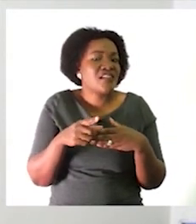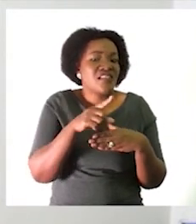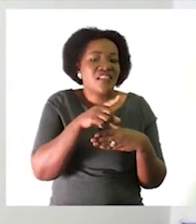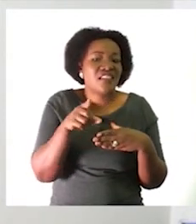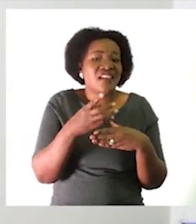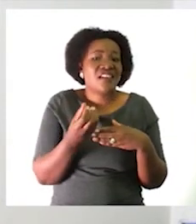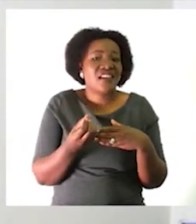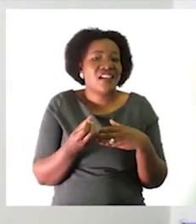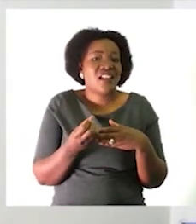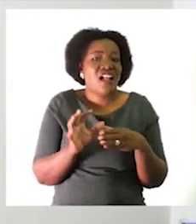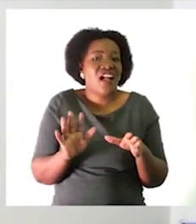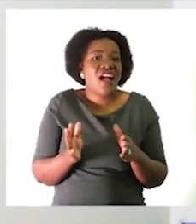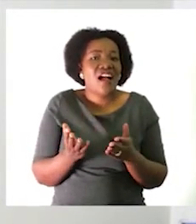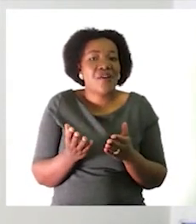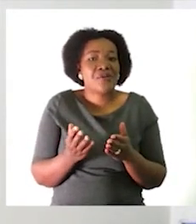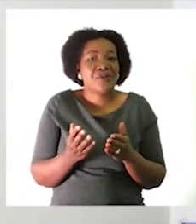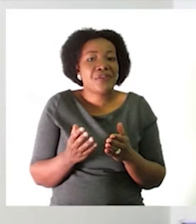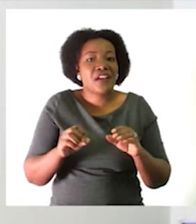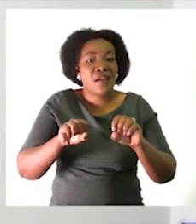there. So how can you